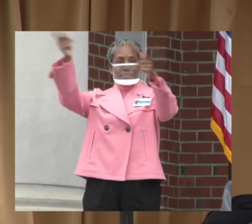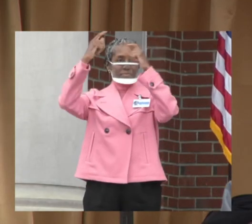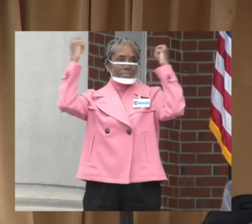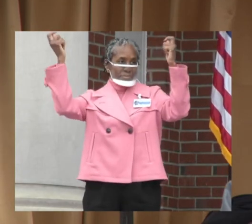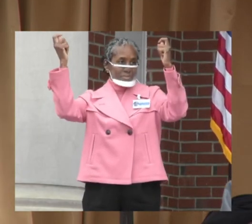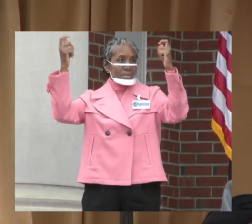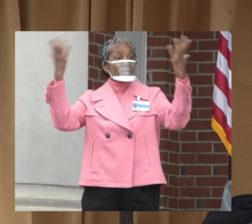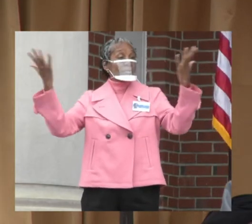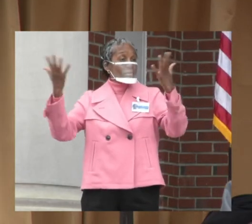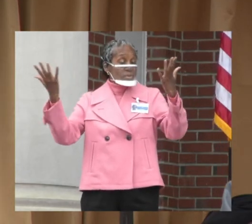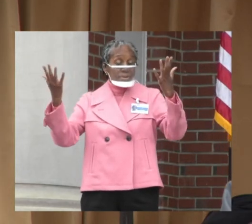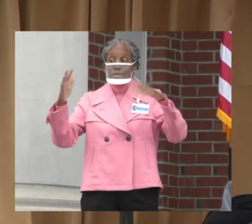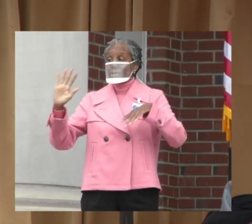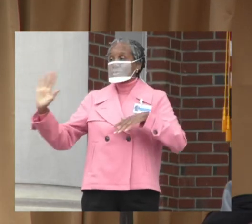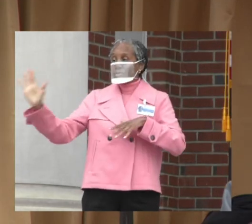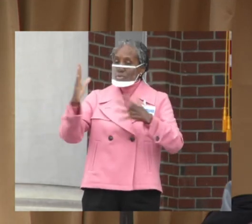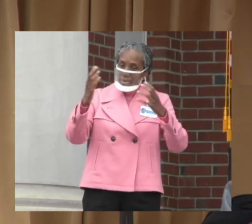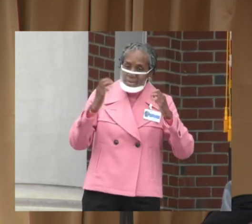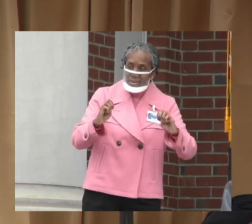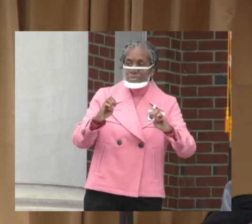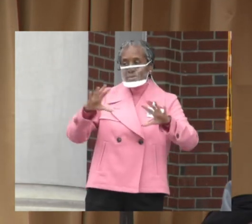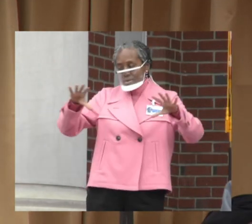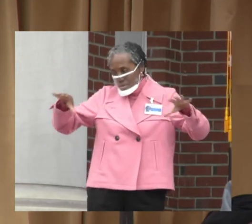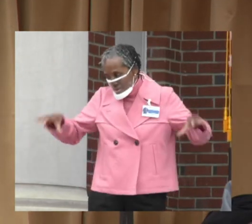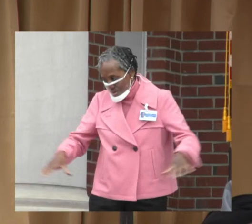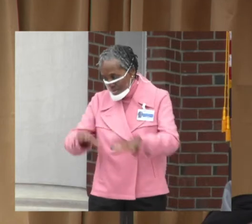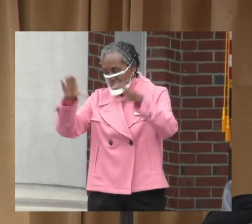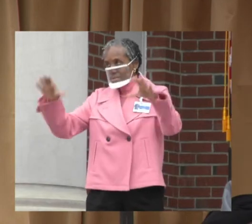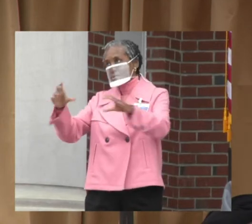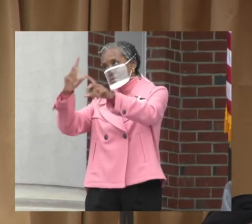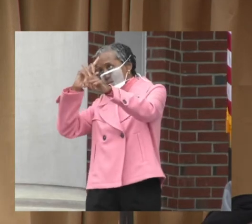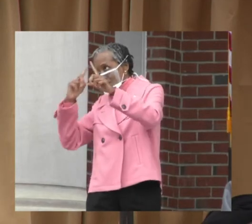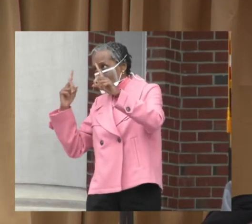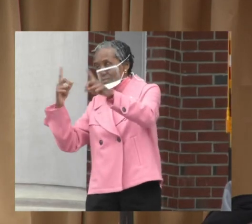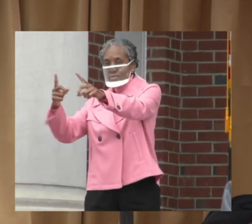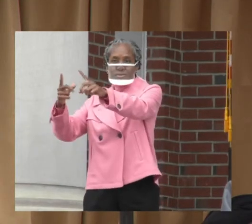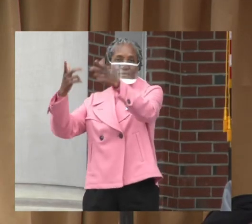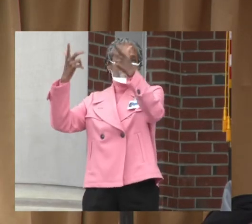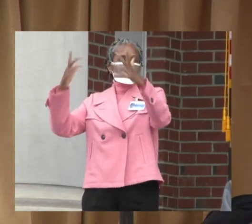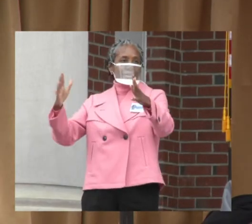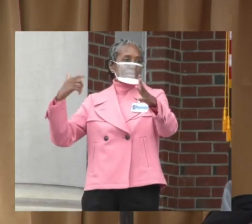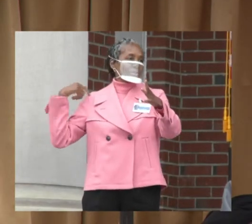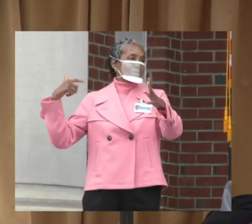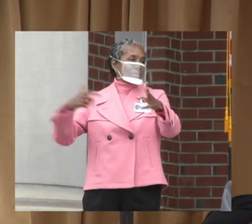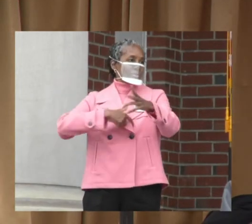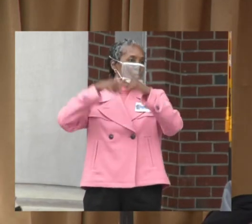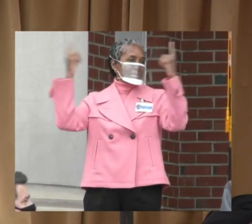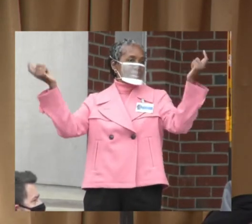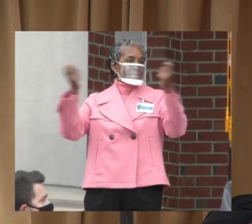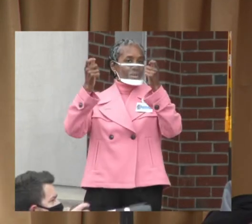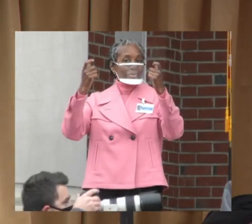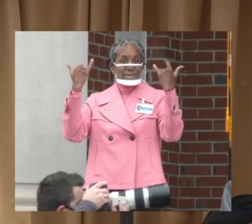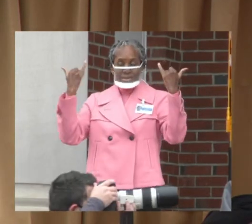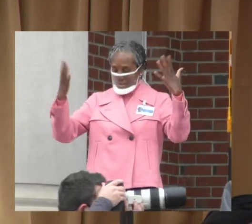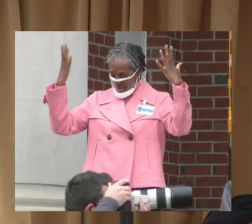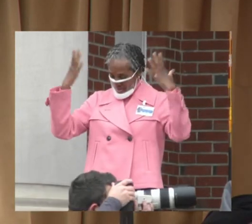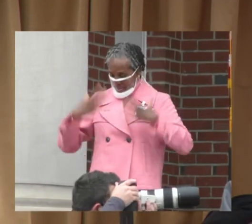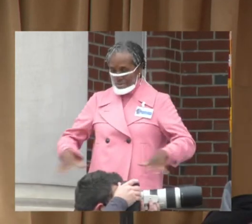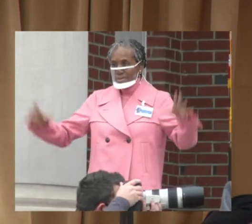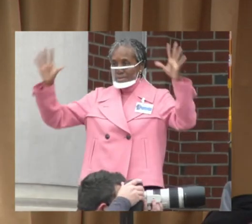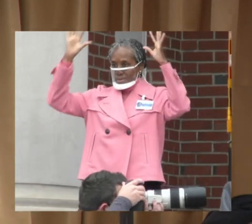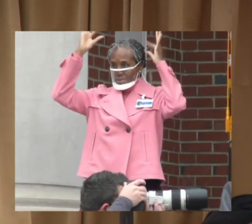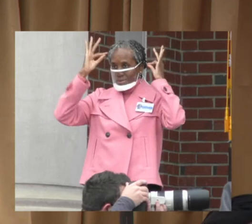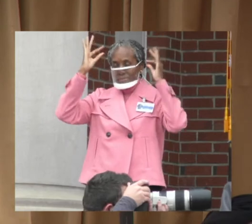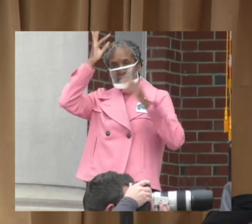to recognize the efforts and achievements of all of us who have donned a cap and gown. But today,